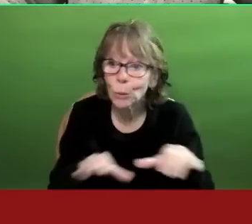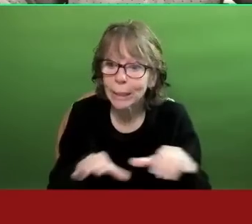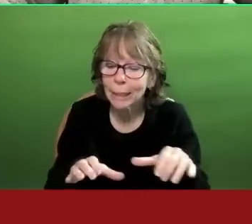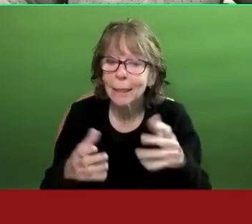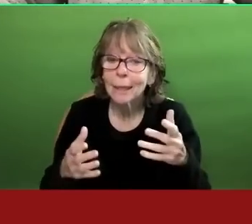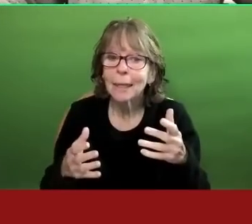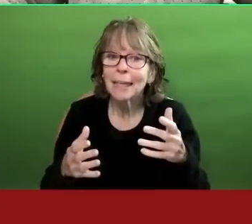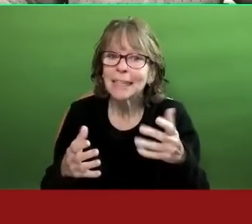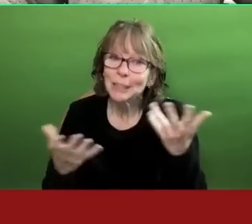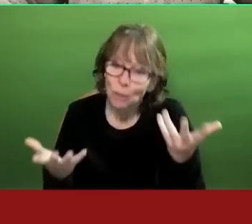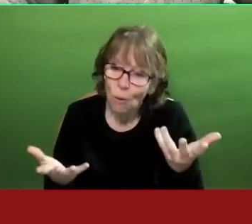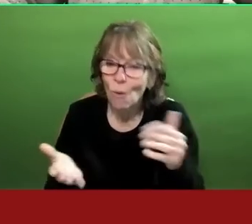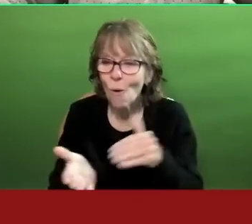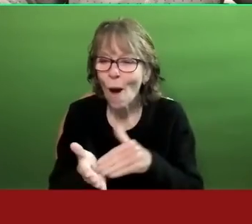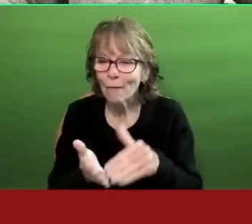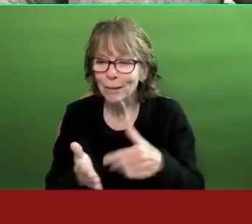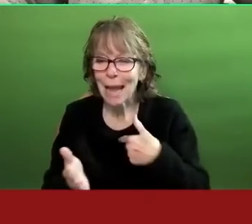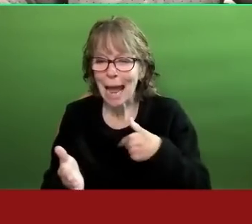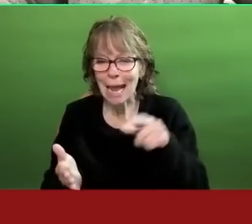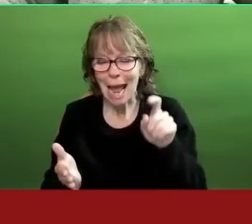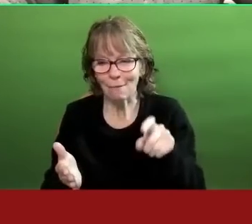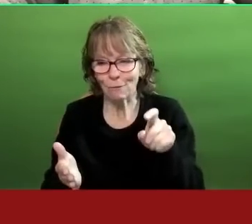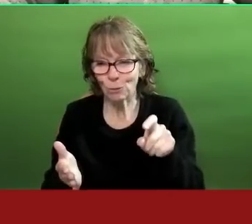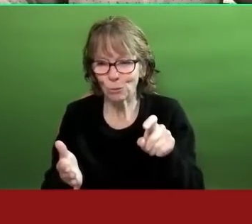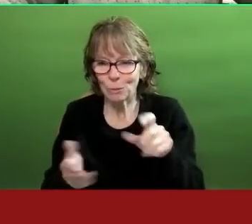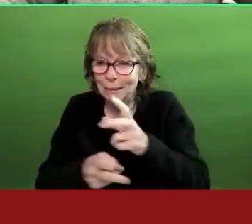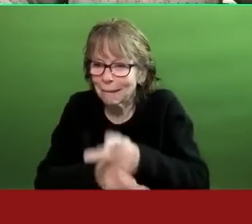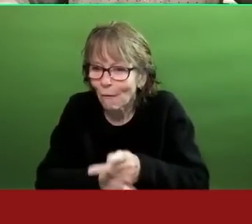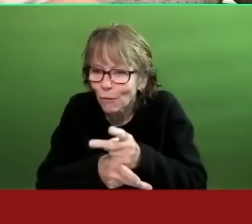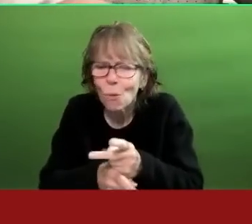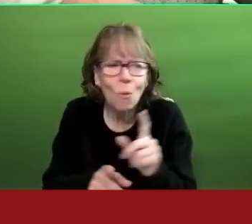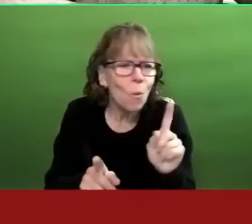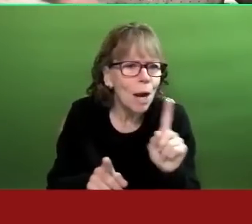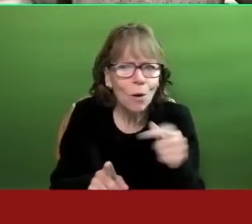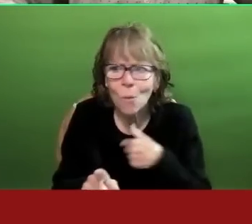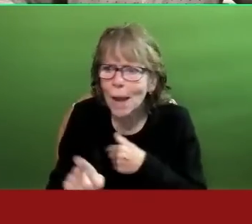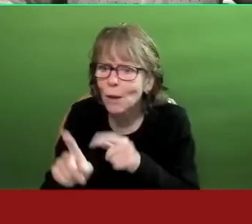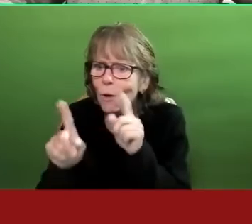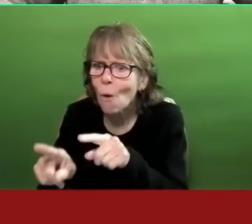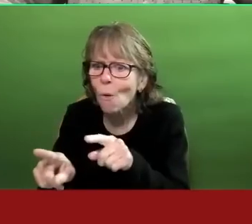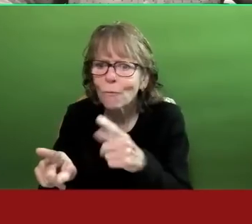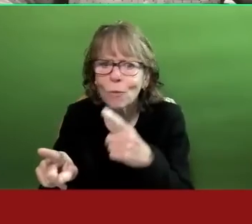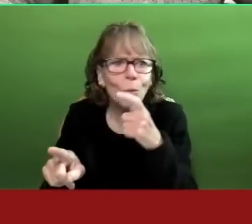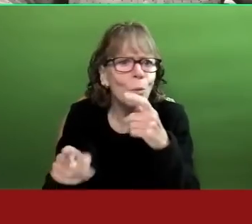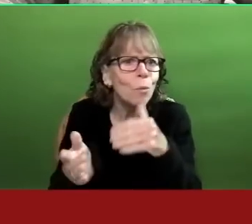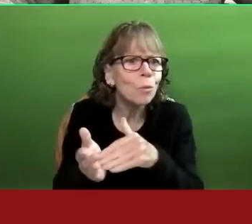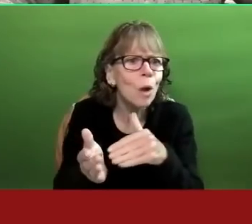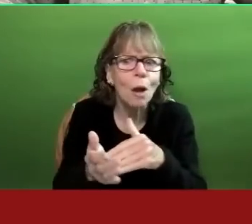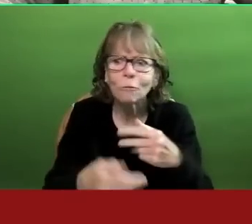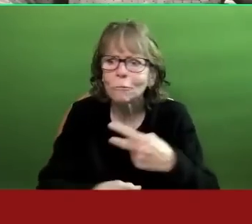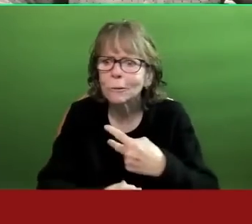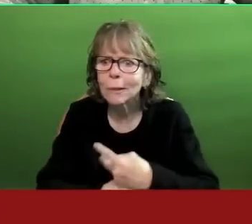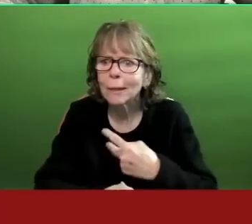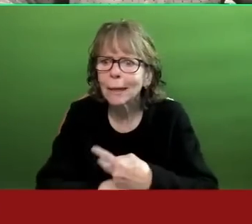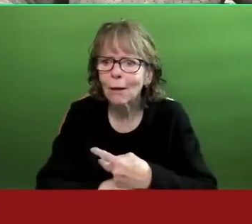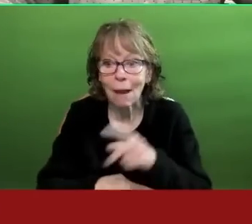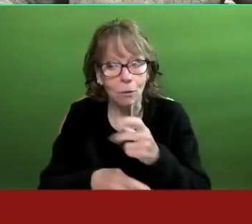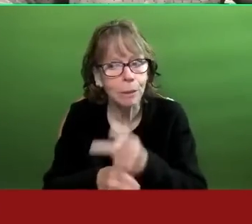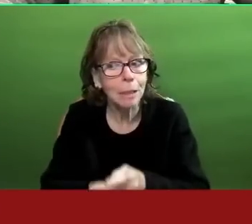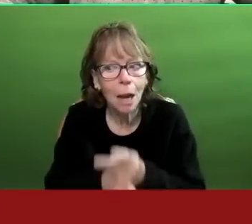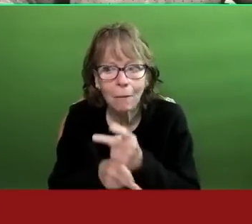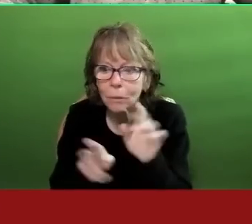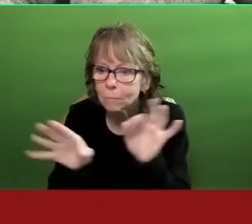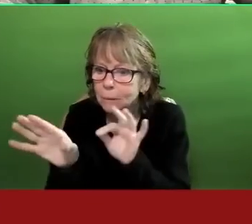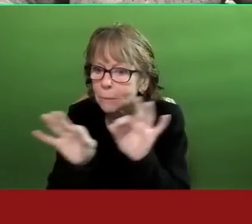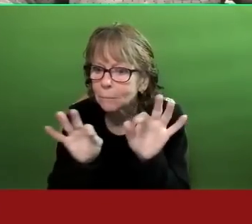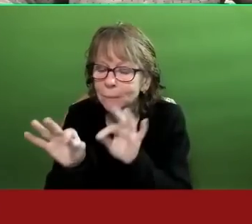have to be careful in terms of seeking medical care. So on this slide, what I show are the two articles, the one that was published, and